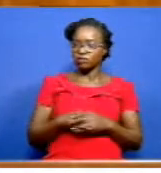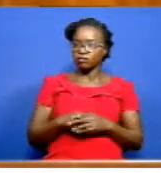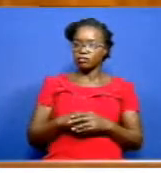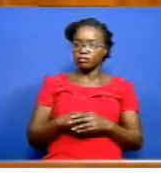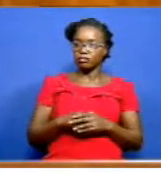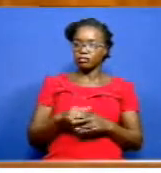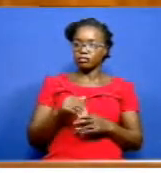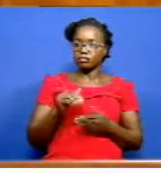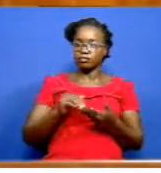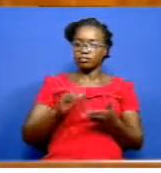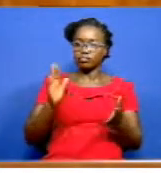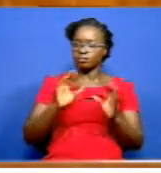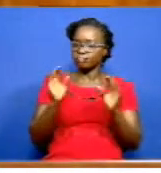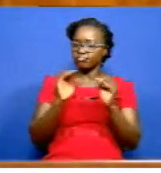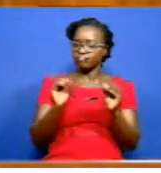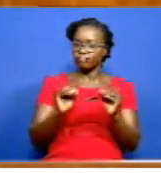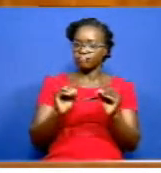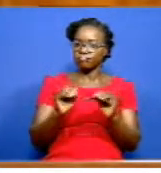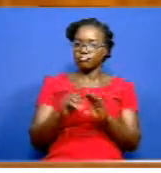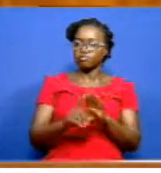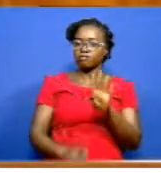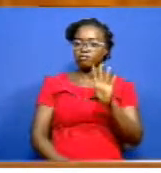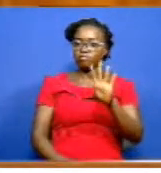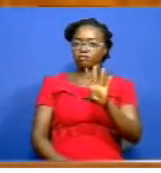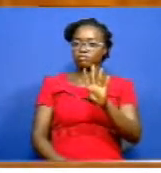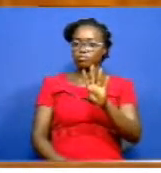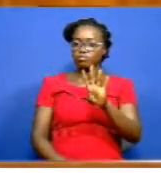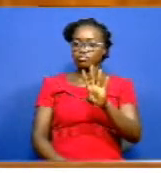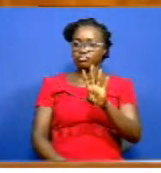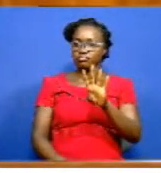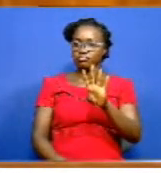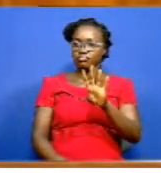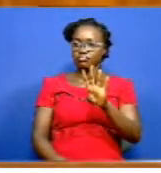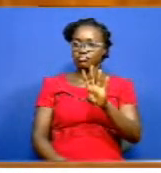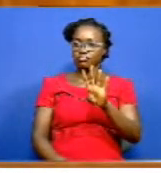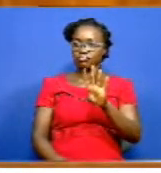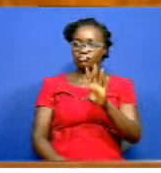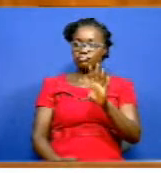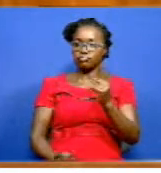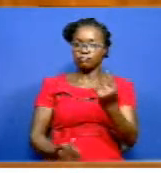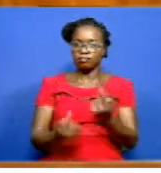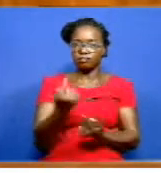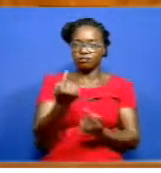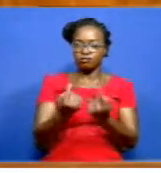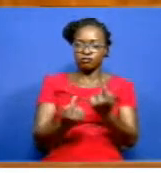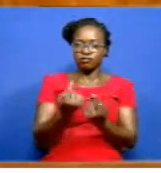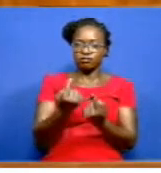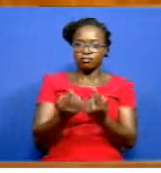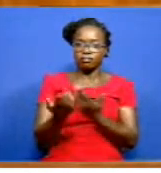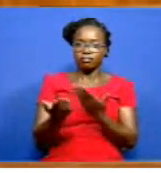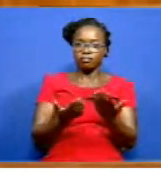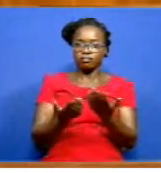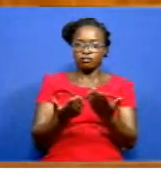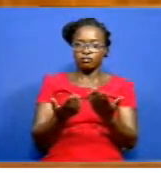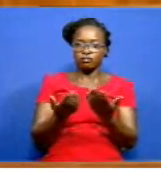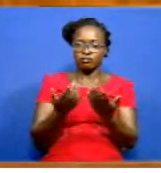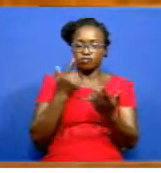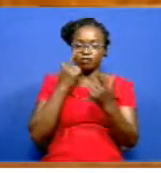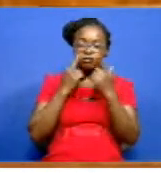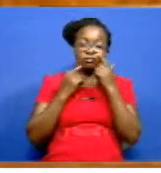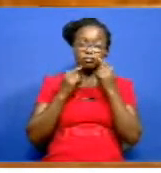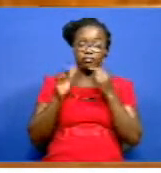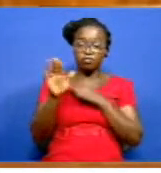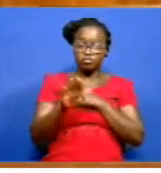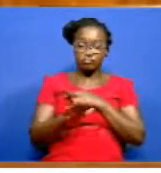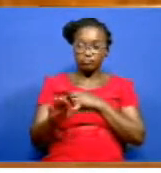more. Fourth, there shall be no catering services at the funeral venues.